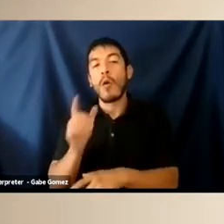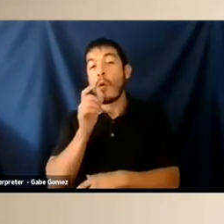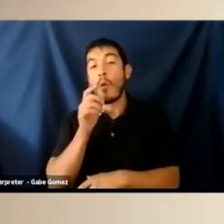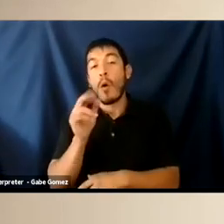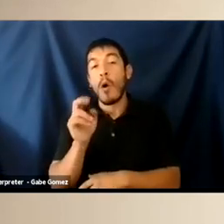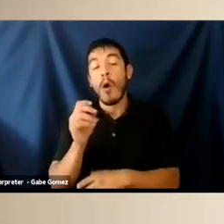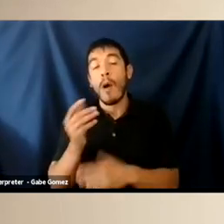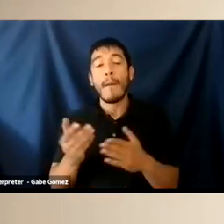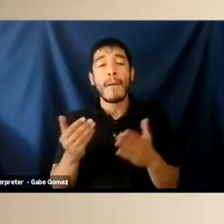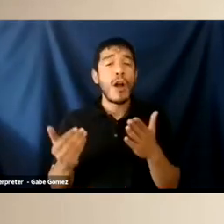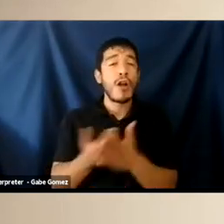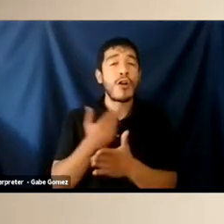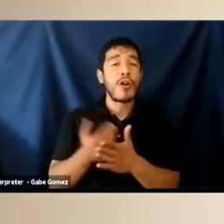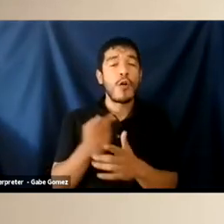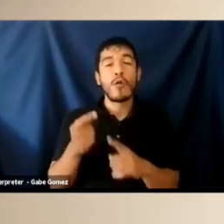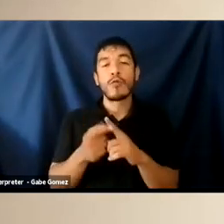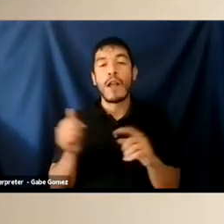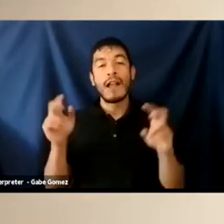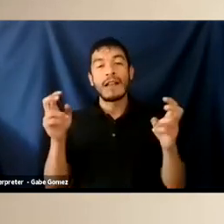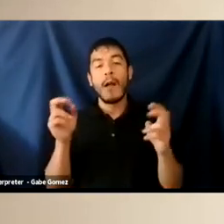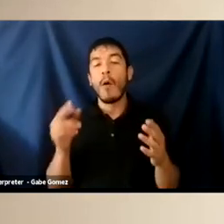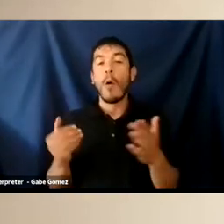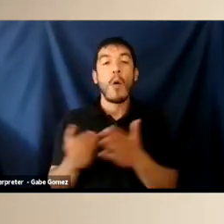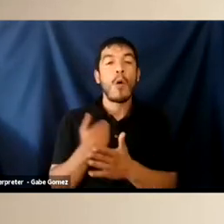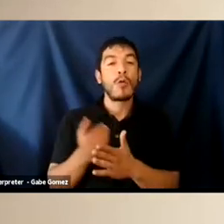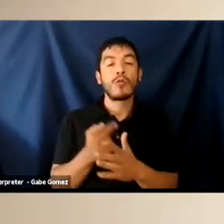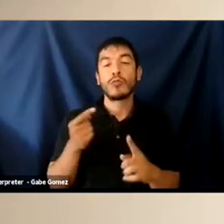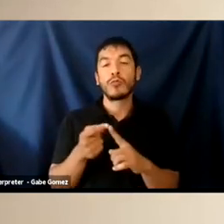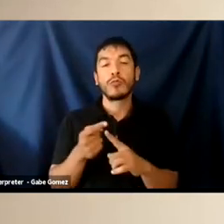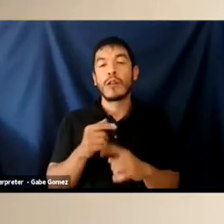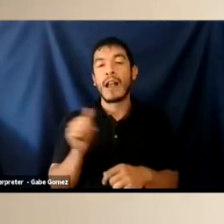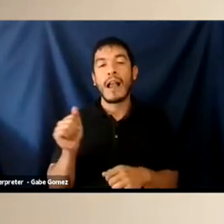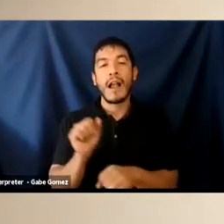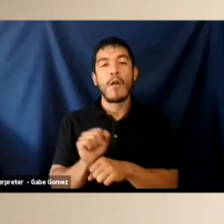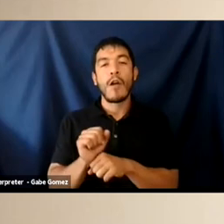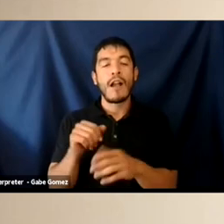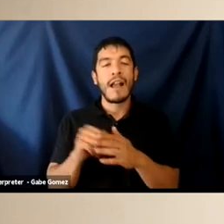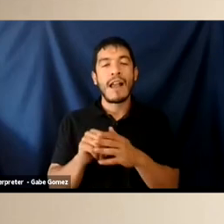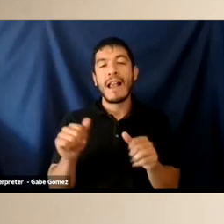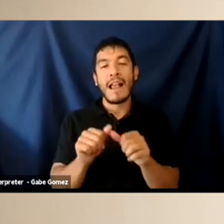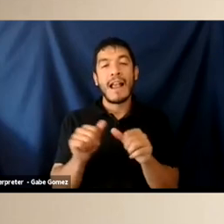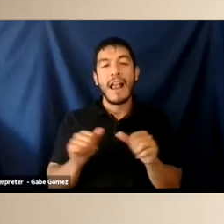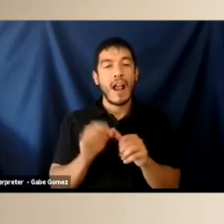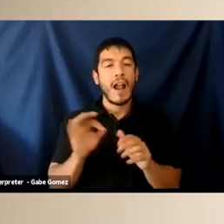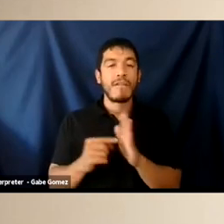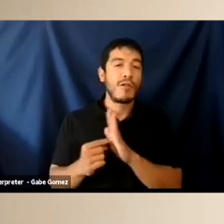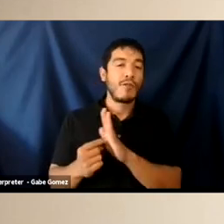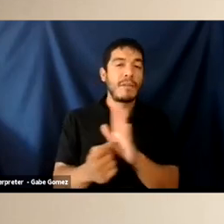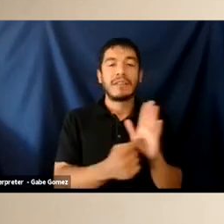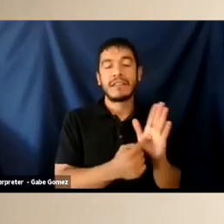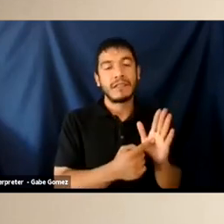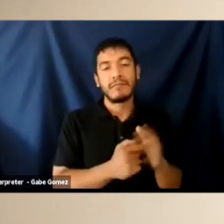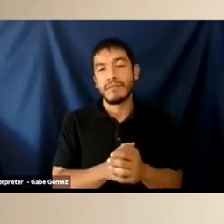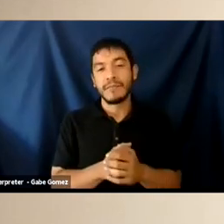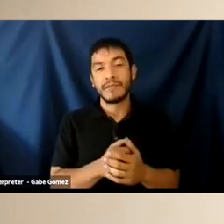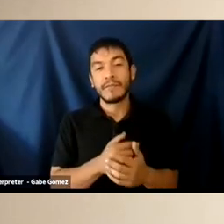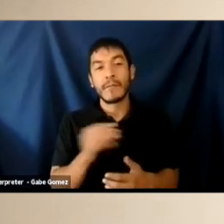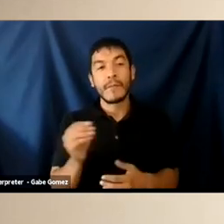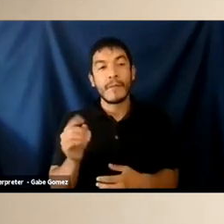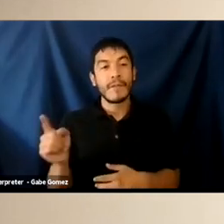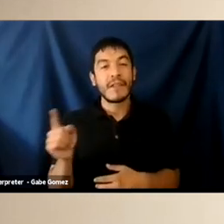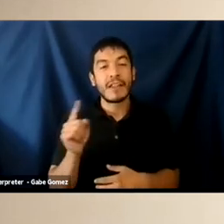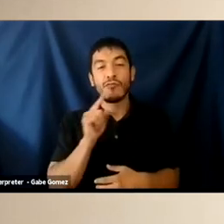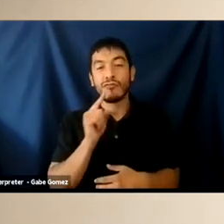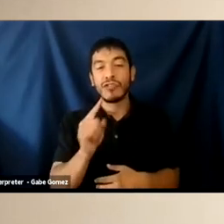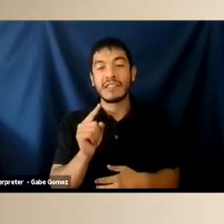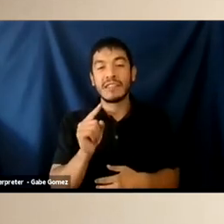perhaps new to a certain topic or new to working in an area of representation. And it's crucial that we